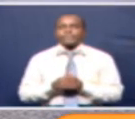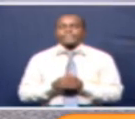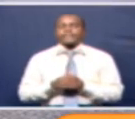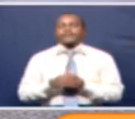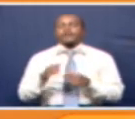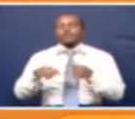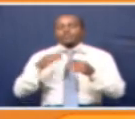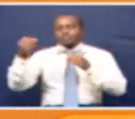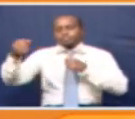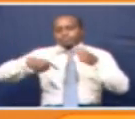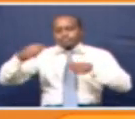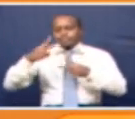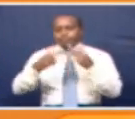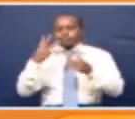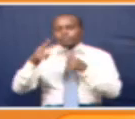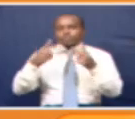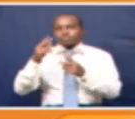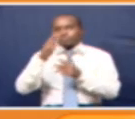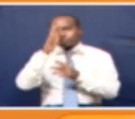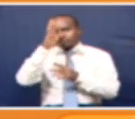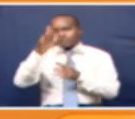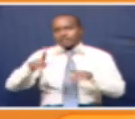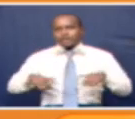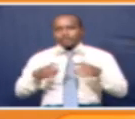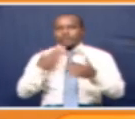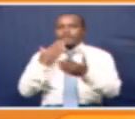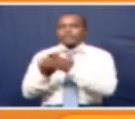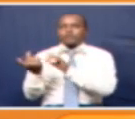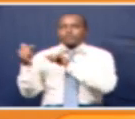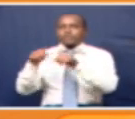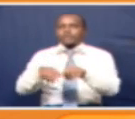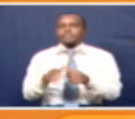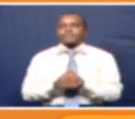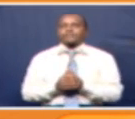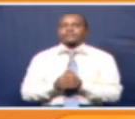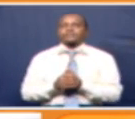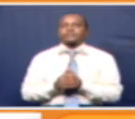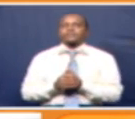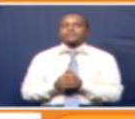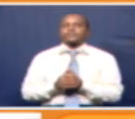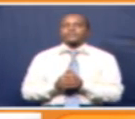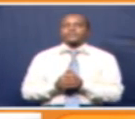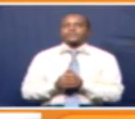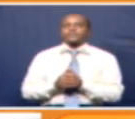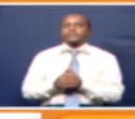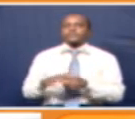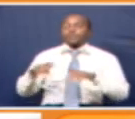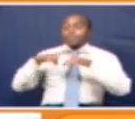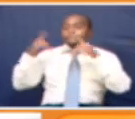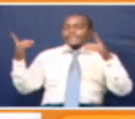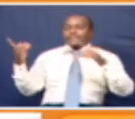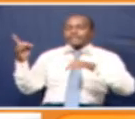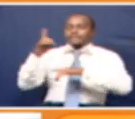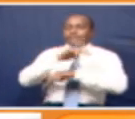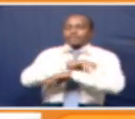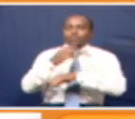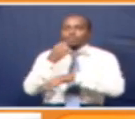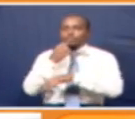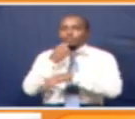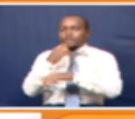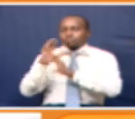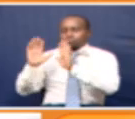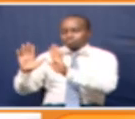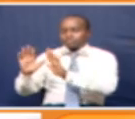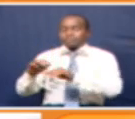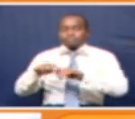22422 on Twitter is the hashtag SundayLive. Thank you again for making time for us tonight. So, big day on Tuesday, definitely, but NASA is also having